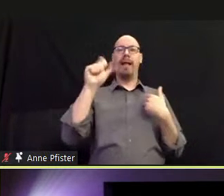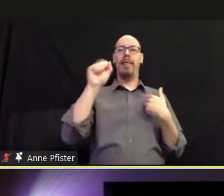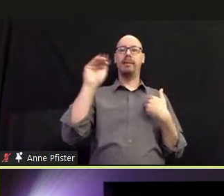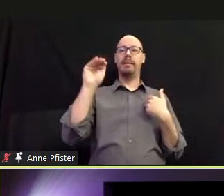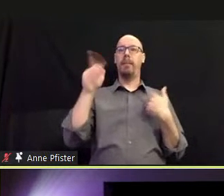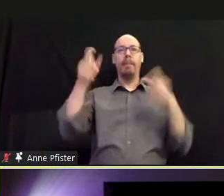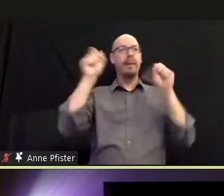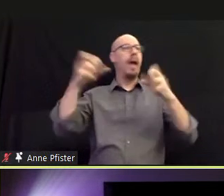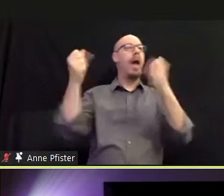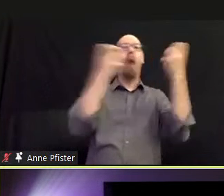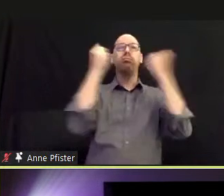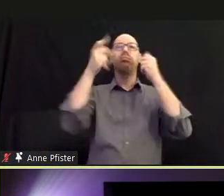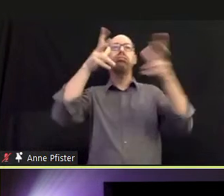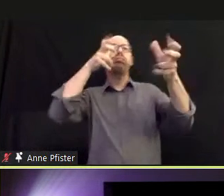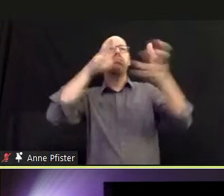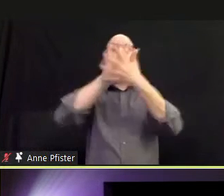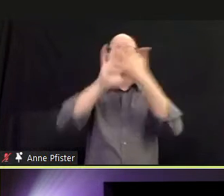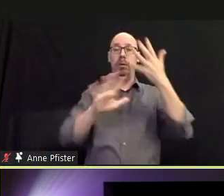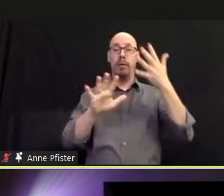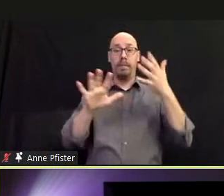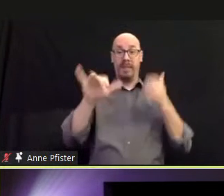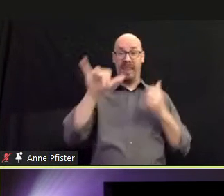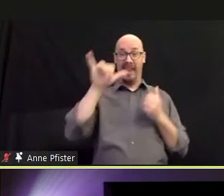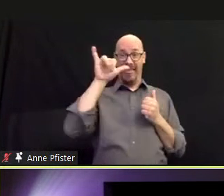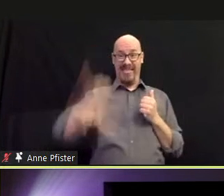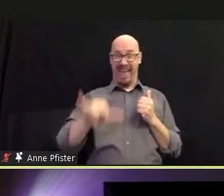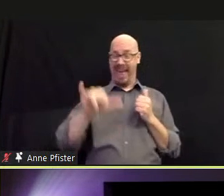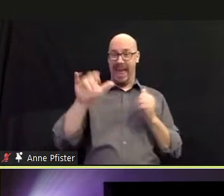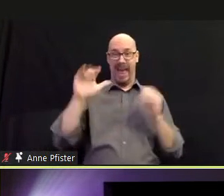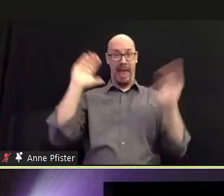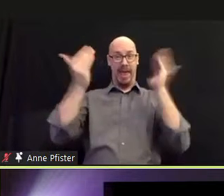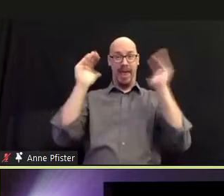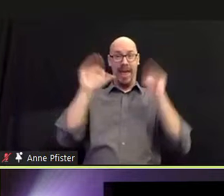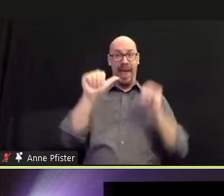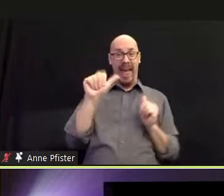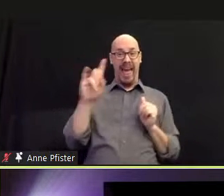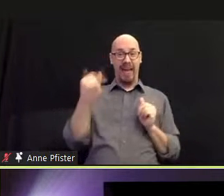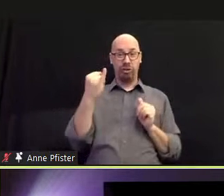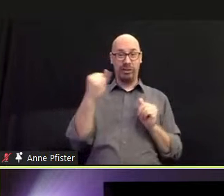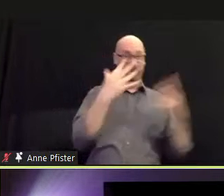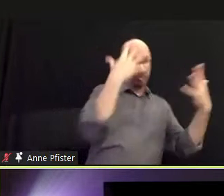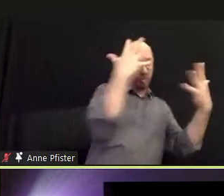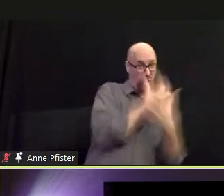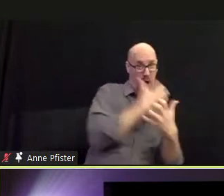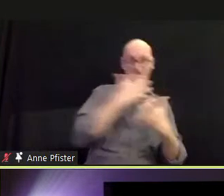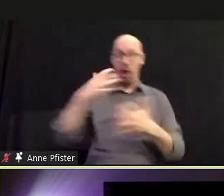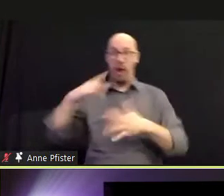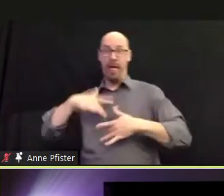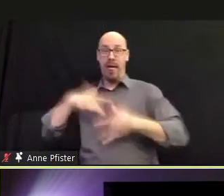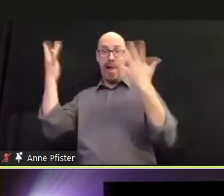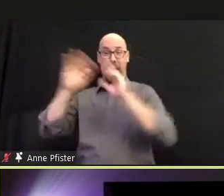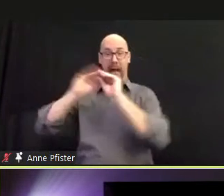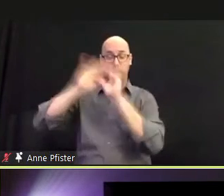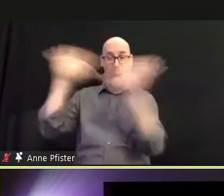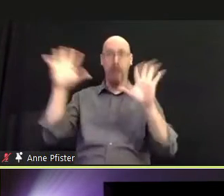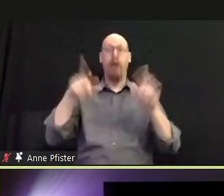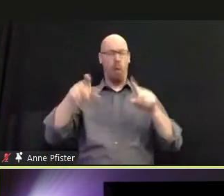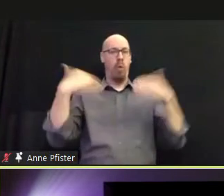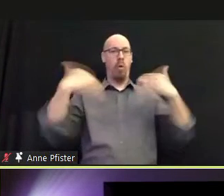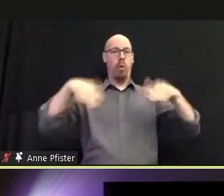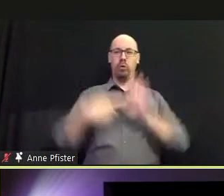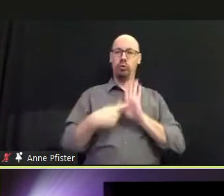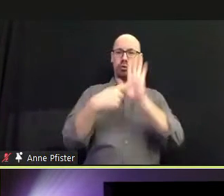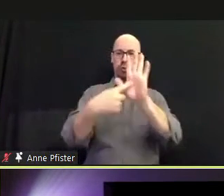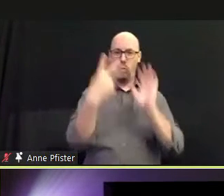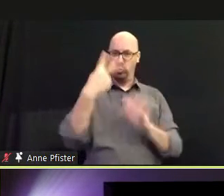This juxtaposition of adjectives, dark versus light, described two very different language socialization experiences,